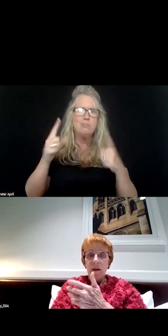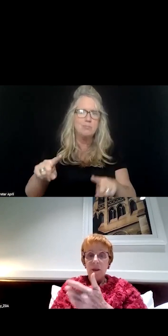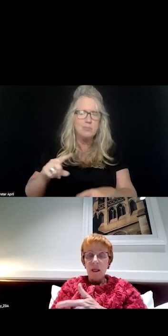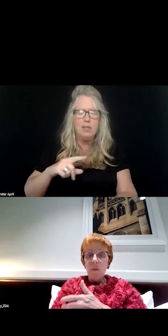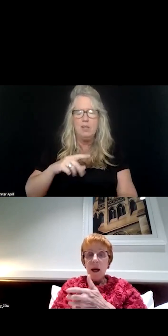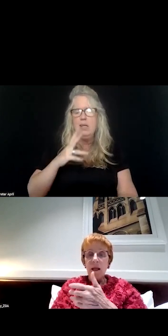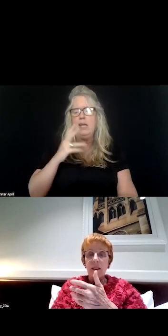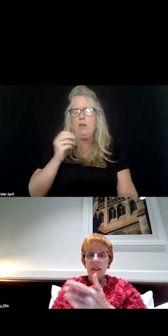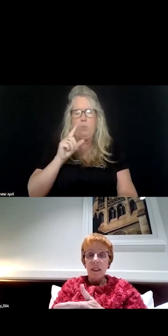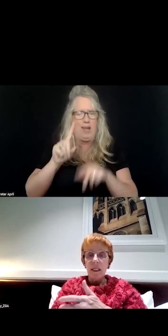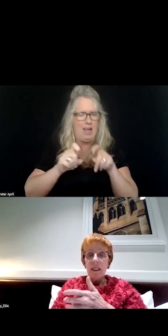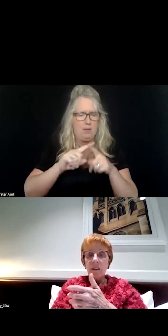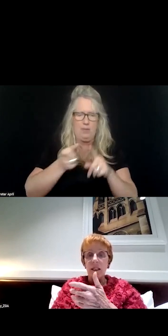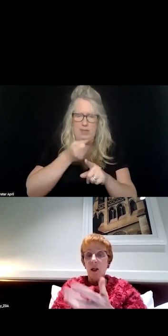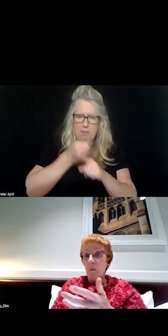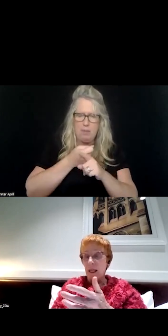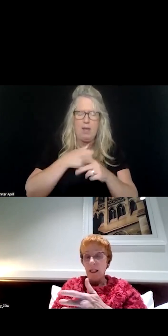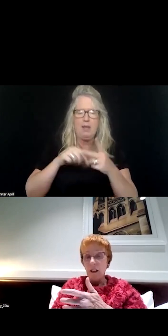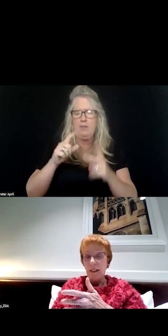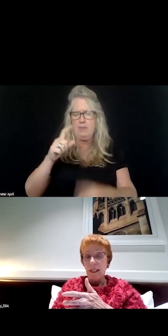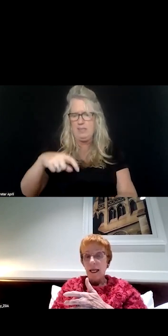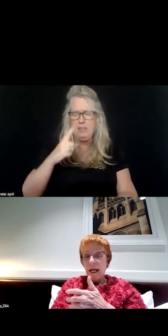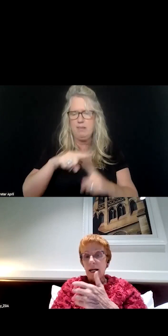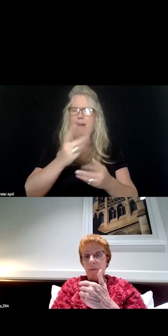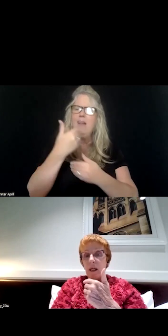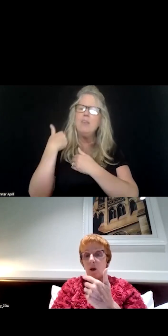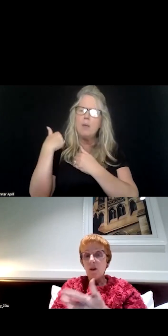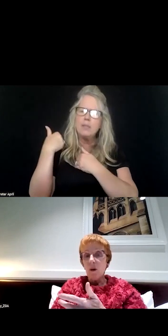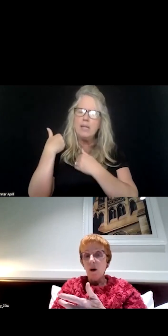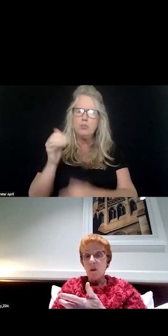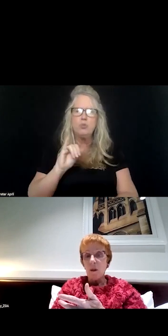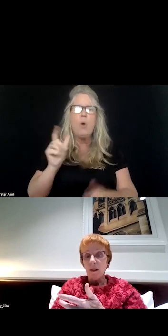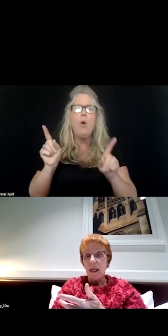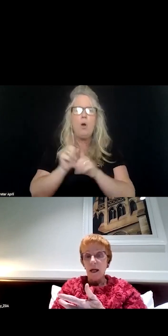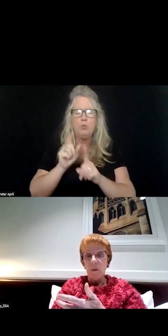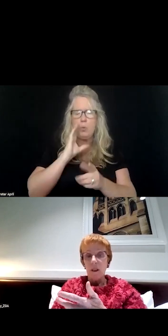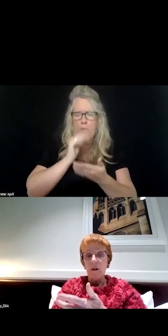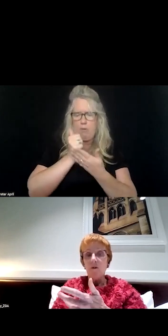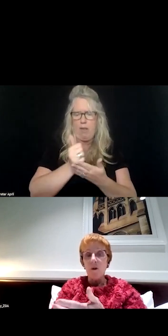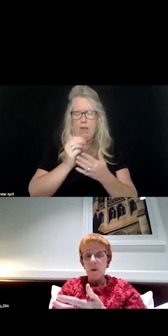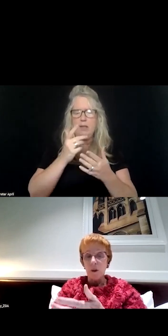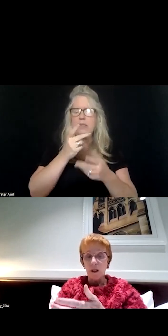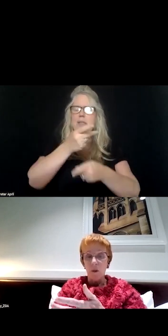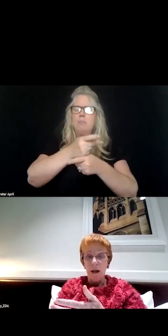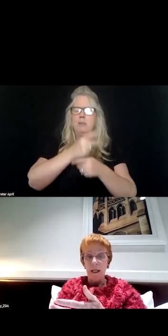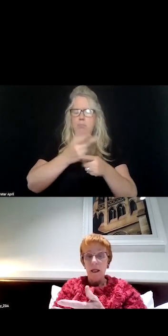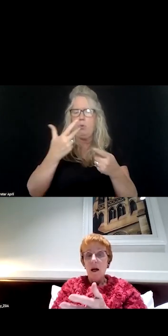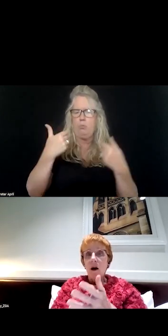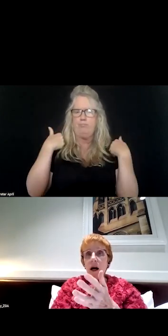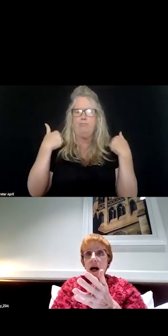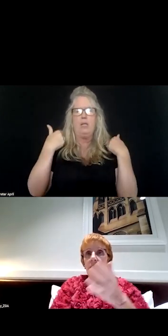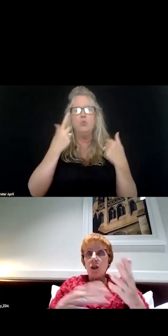about the impacts, the needs, and the obligations. It also holds people accountable in a forward-looking